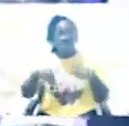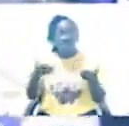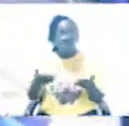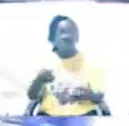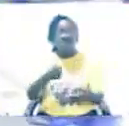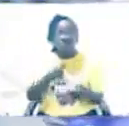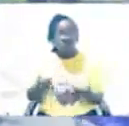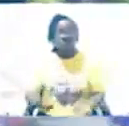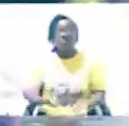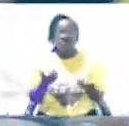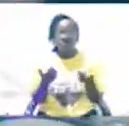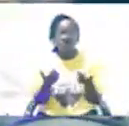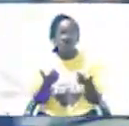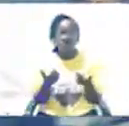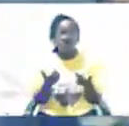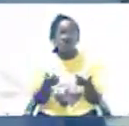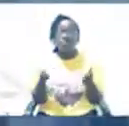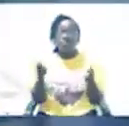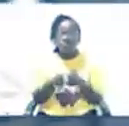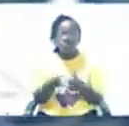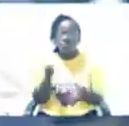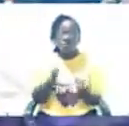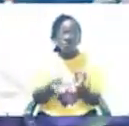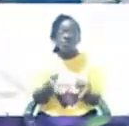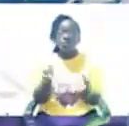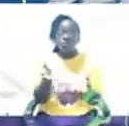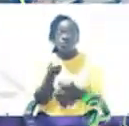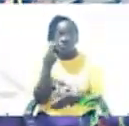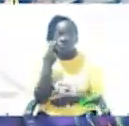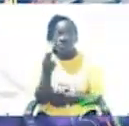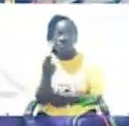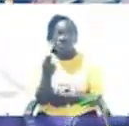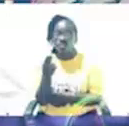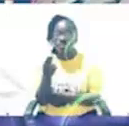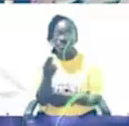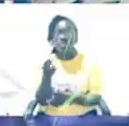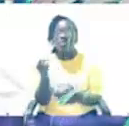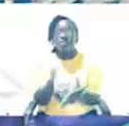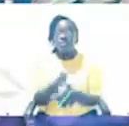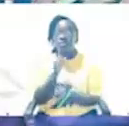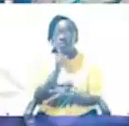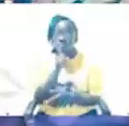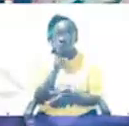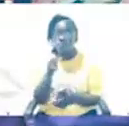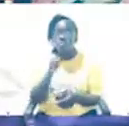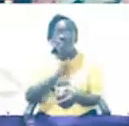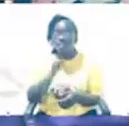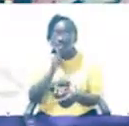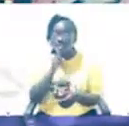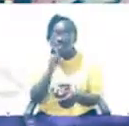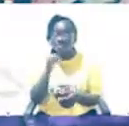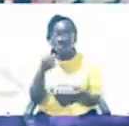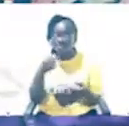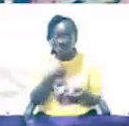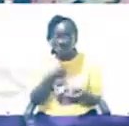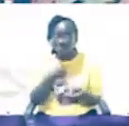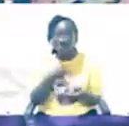has given me life. If you want to see that is really me,